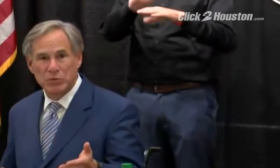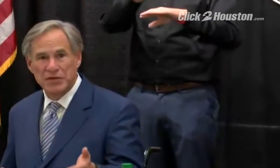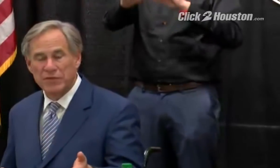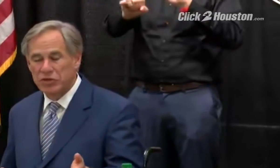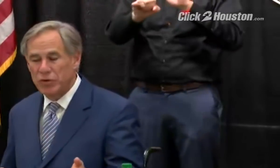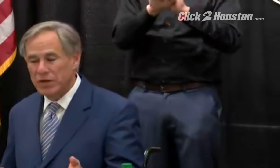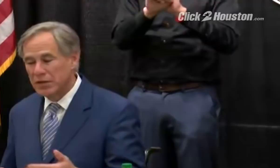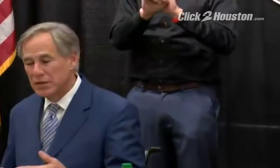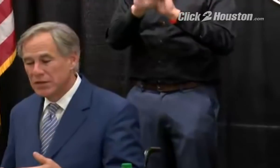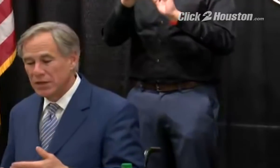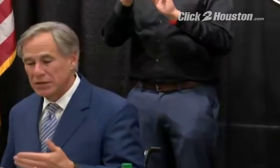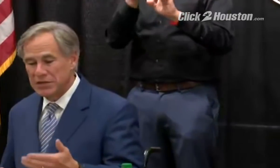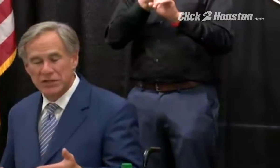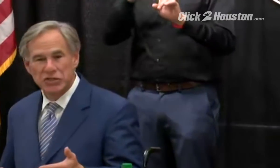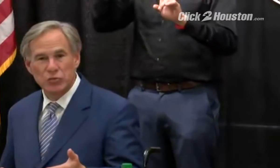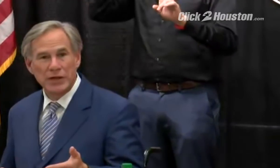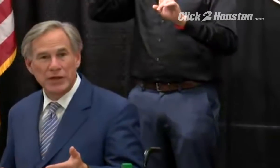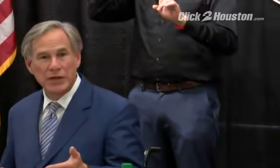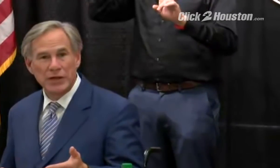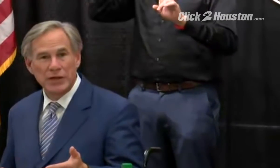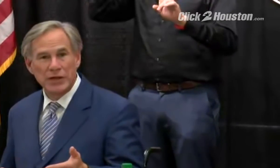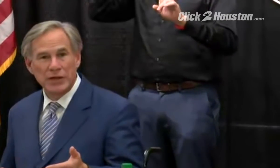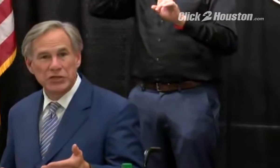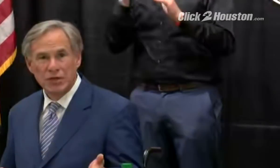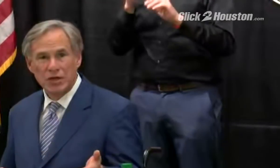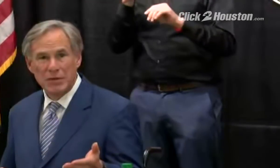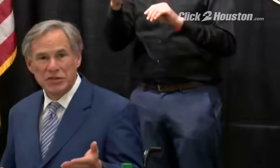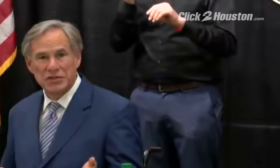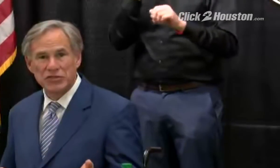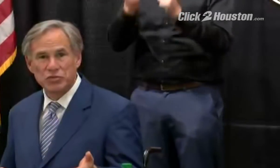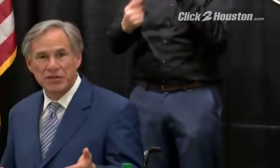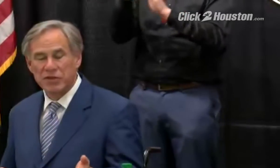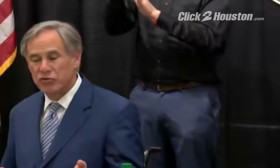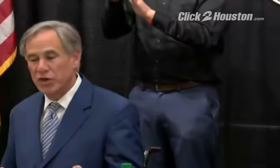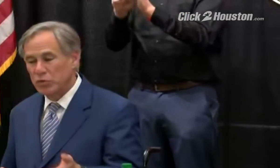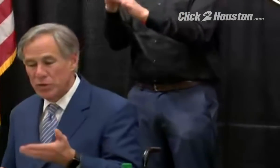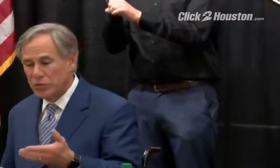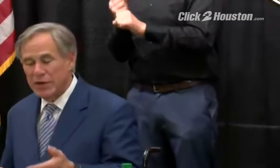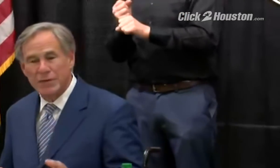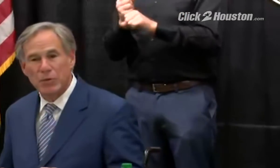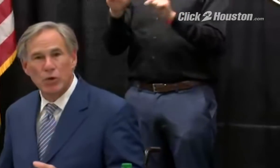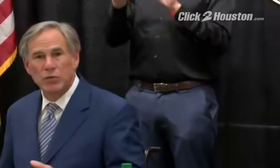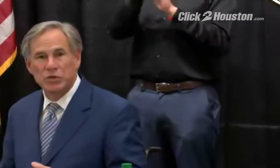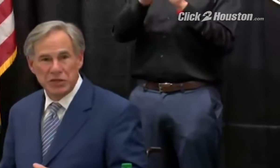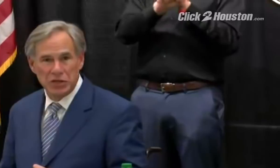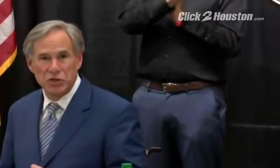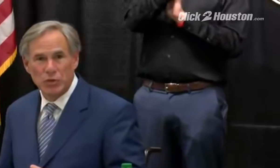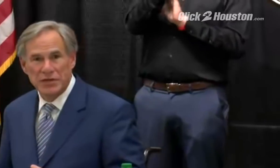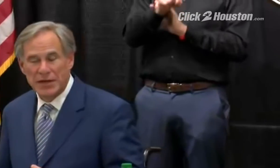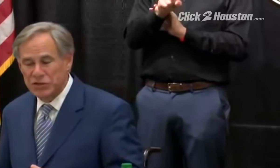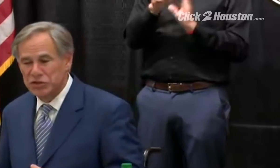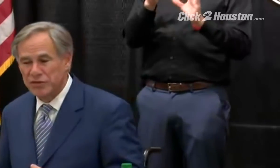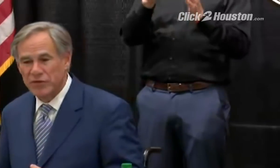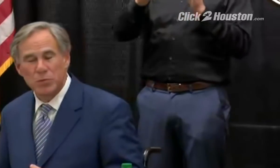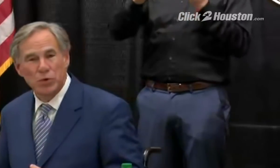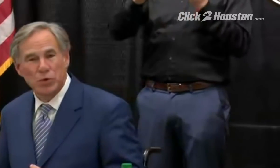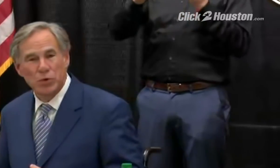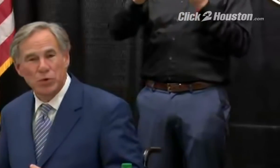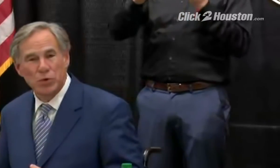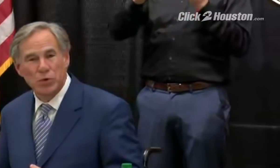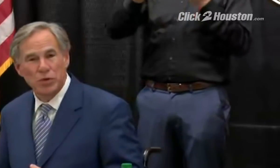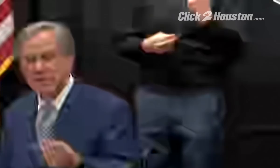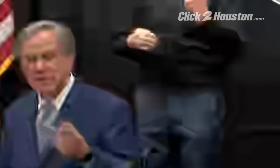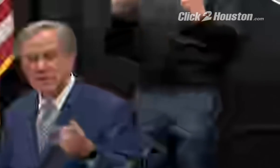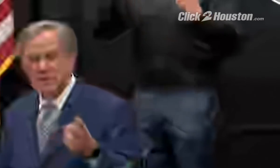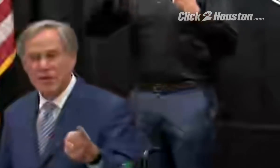going to be receiving the drug. Texas ranked number two among the states receiving the drug. The one that ranked number one was Illinois. They got just a few more than